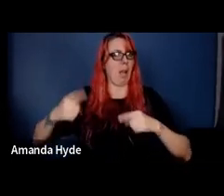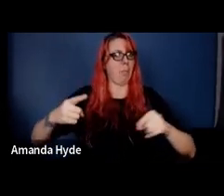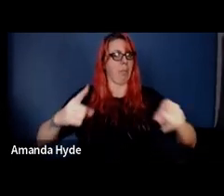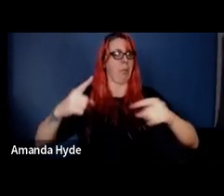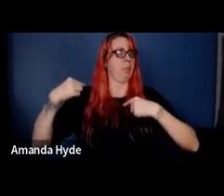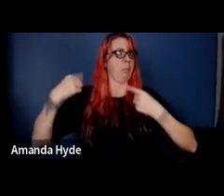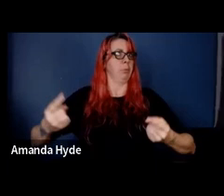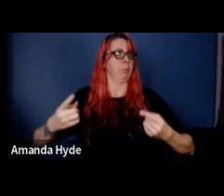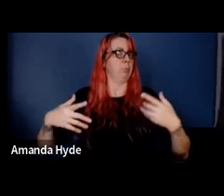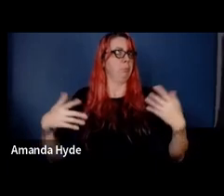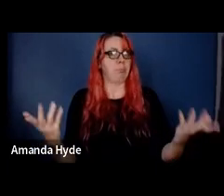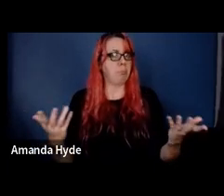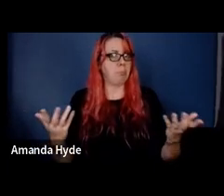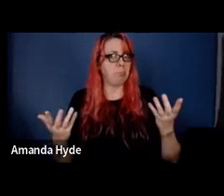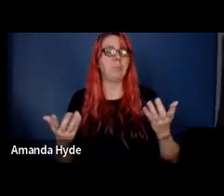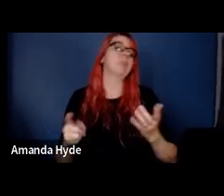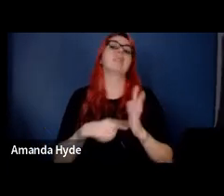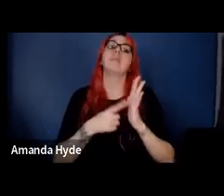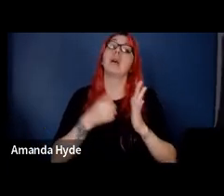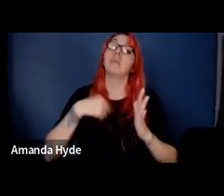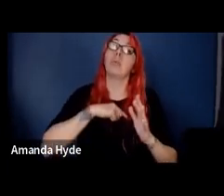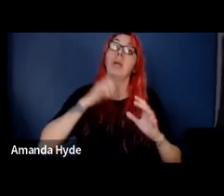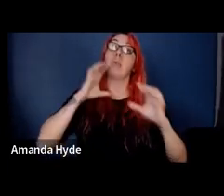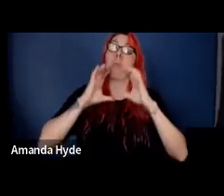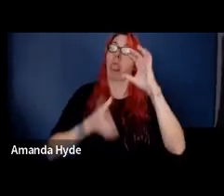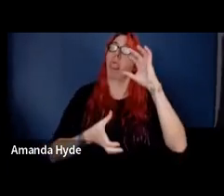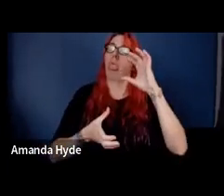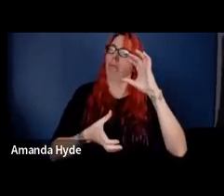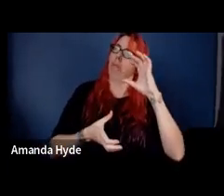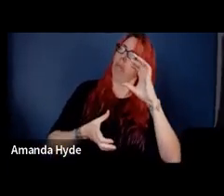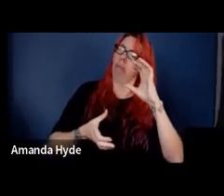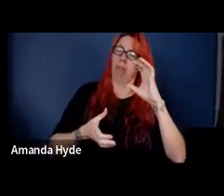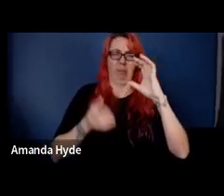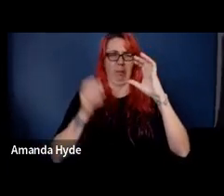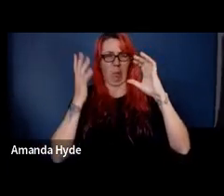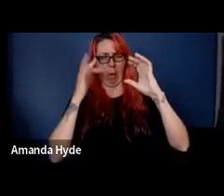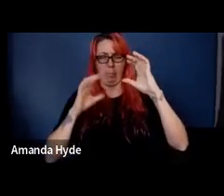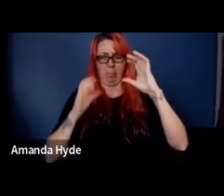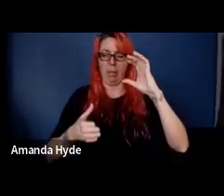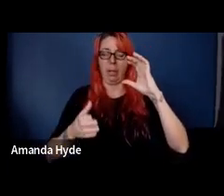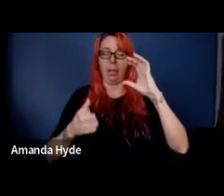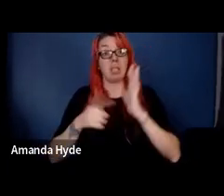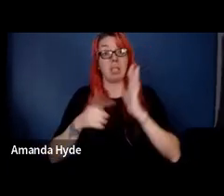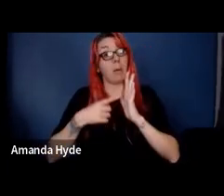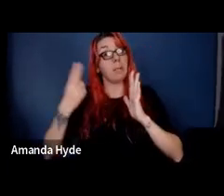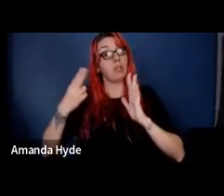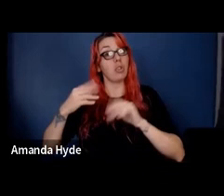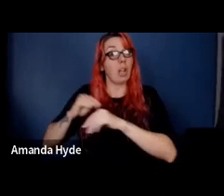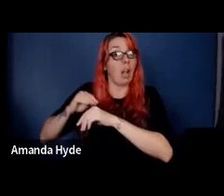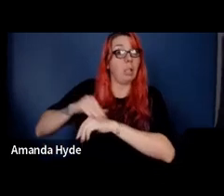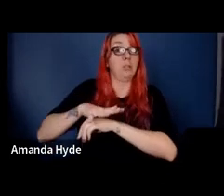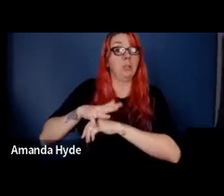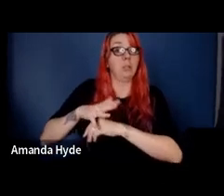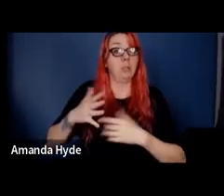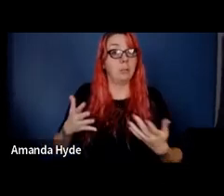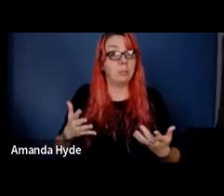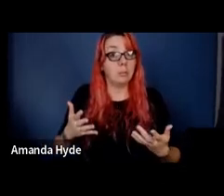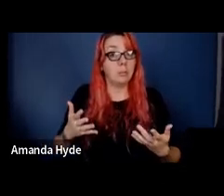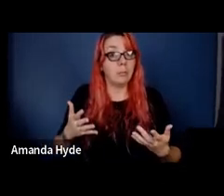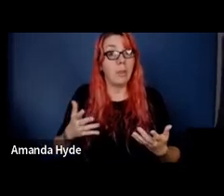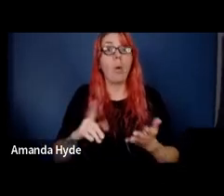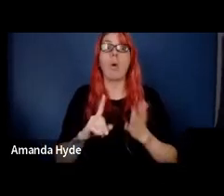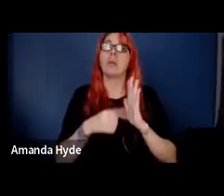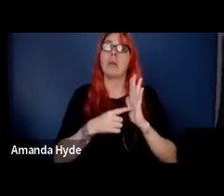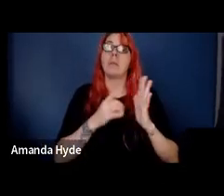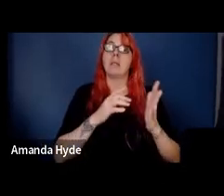experience in sometimes miscommunications, in terms of also the energy that for some people, incidents might seem really simple to some of